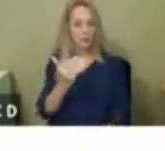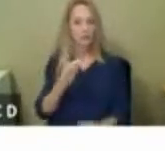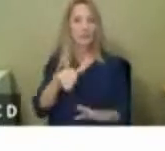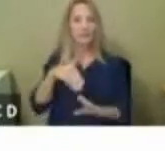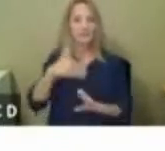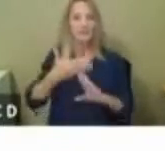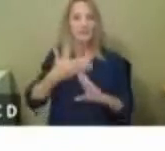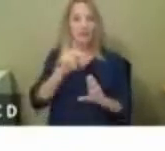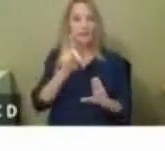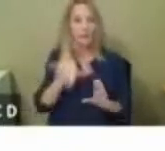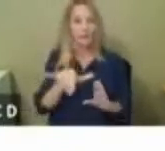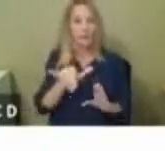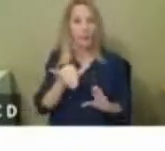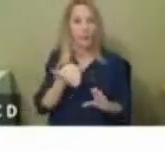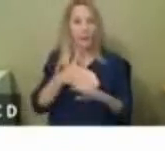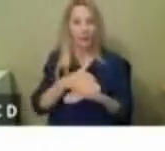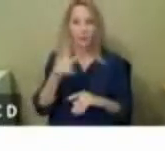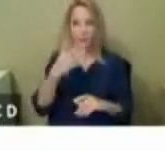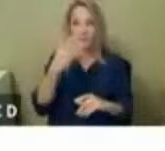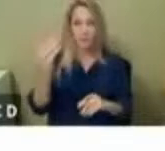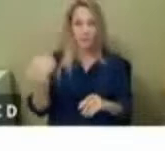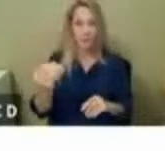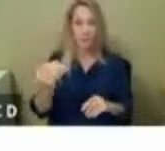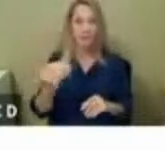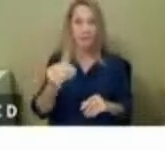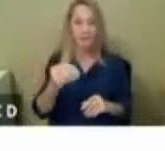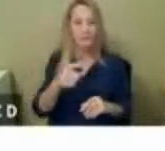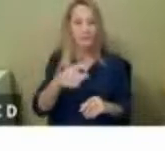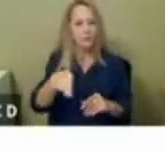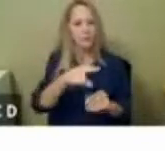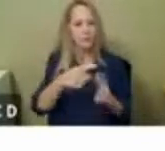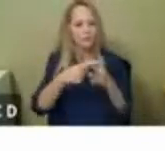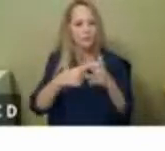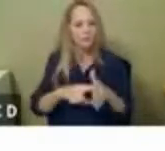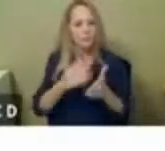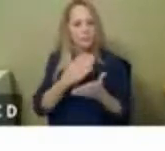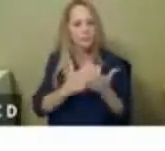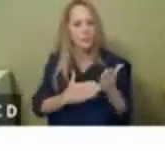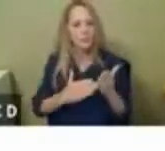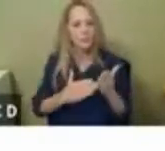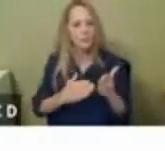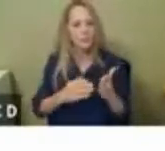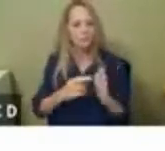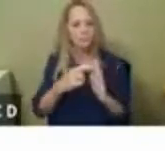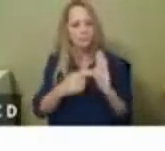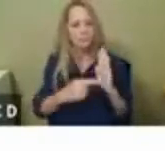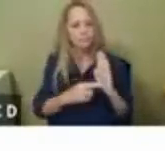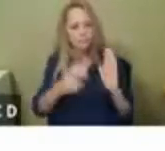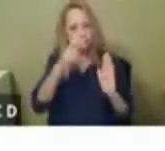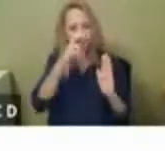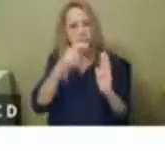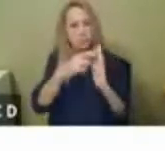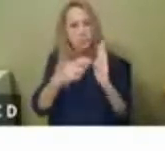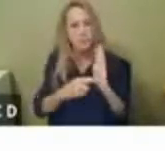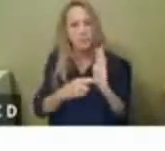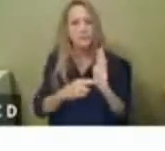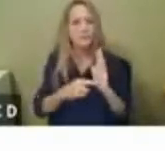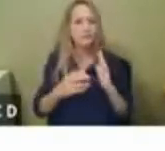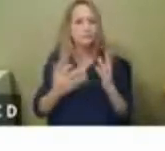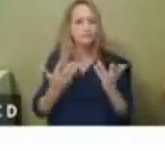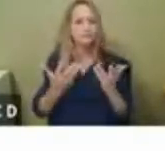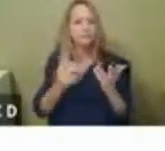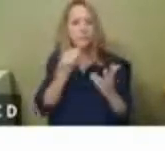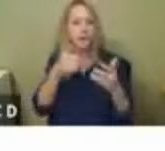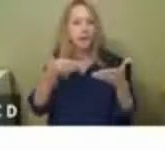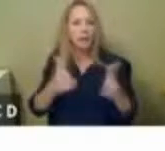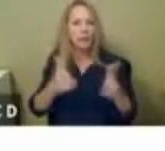all implemented some restrictions about selling alcohol after late